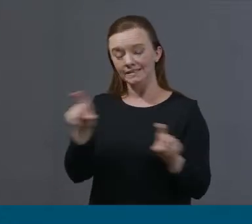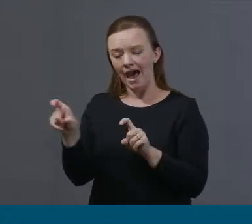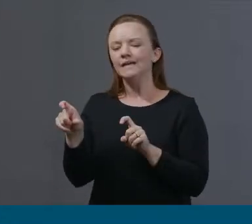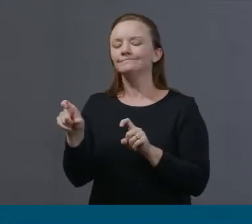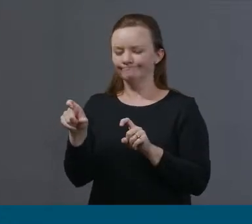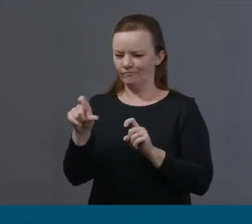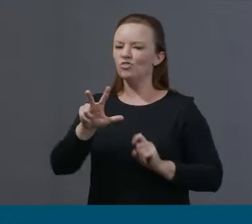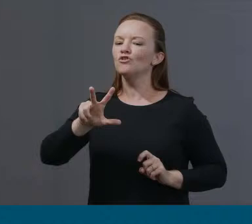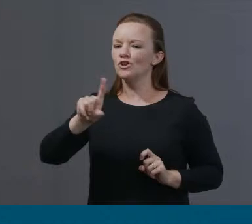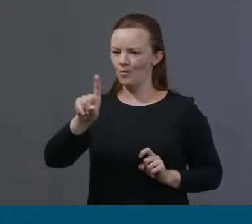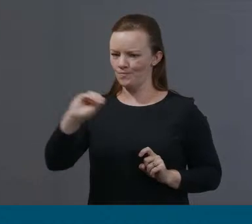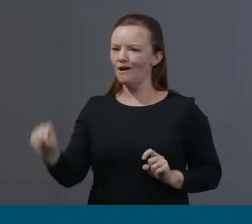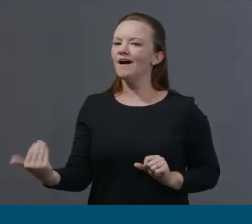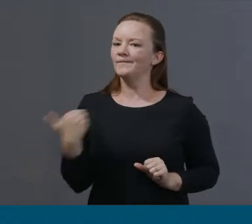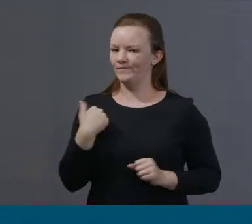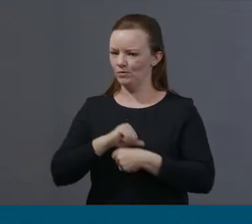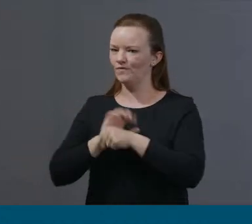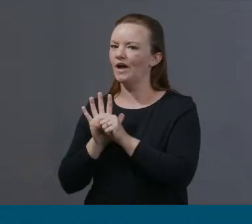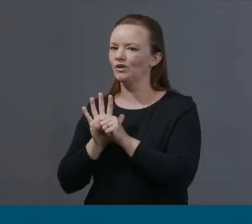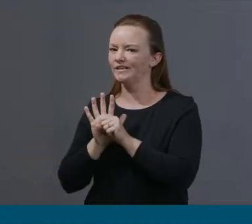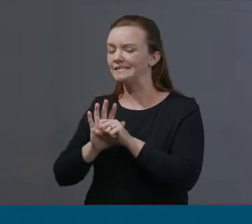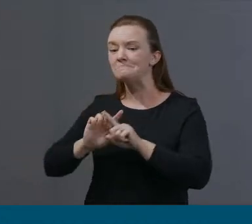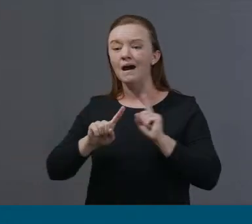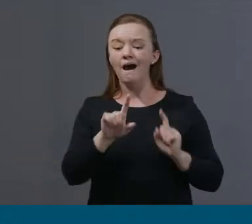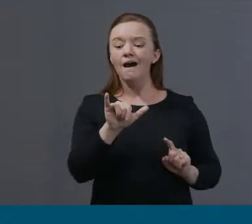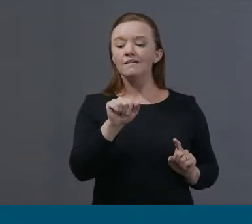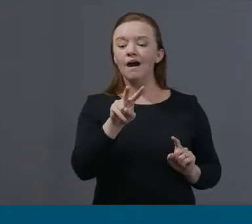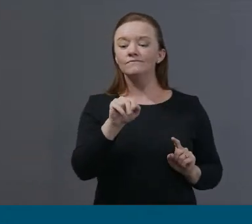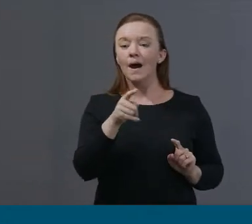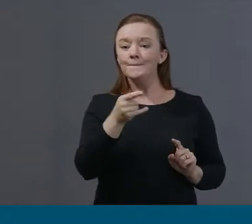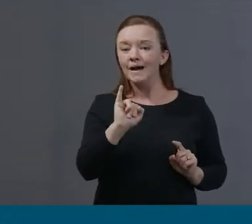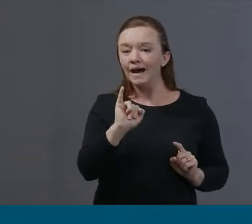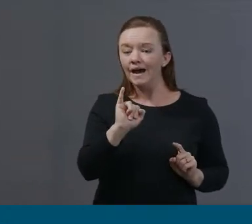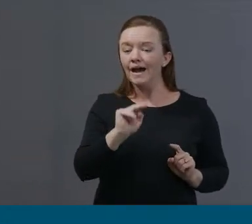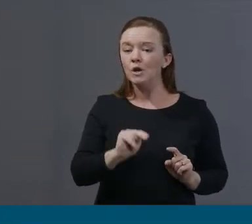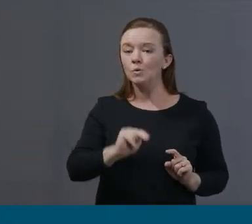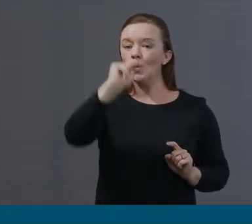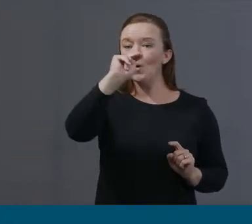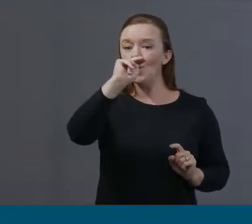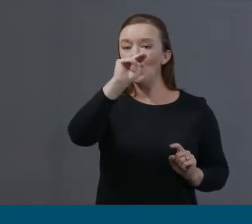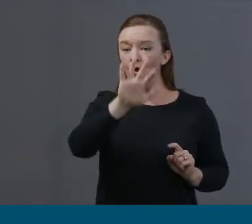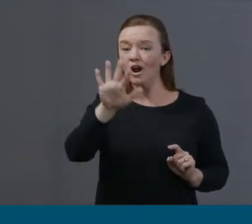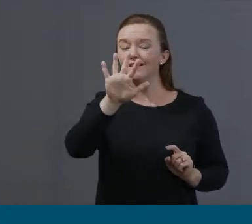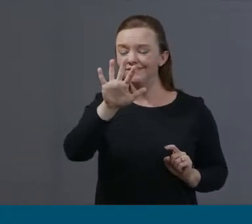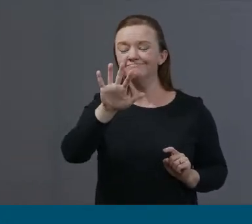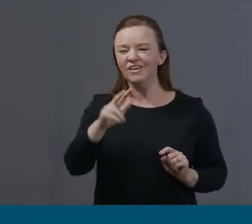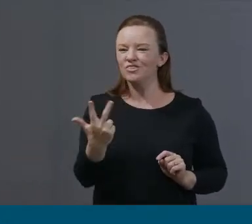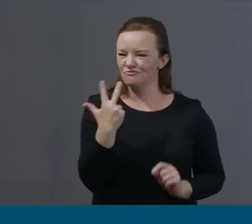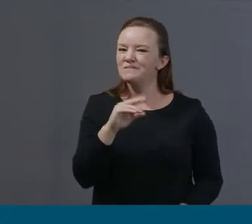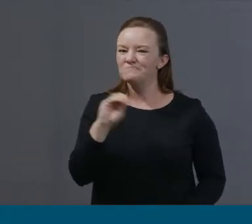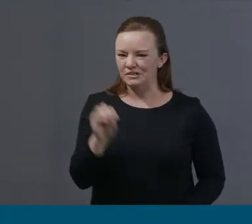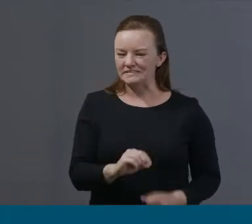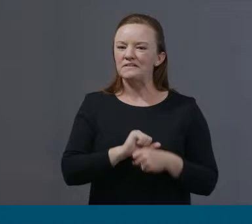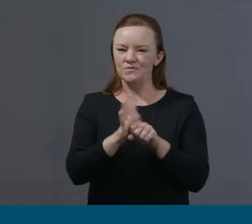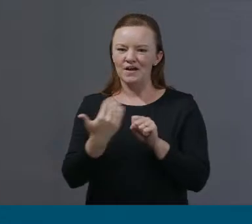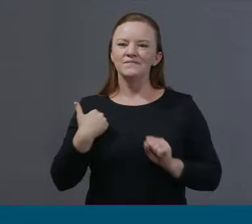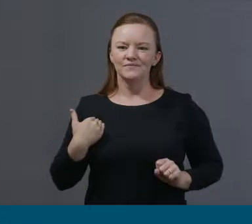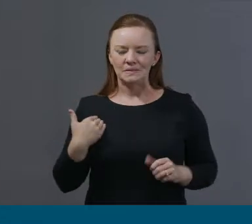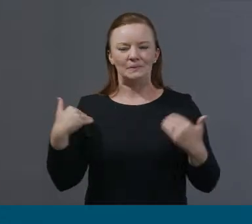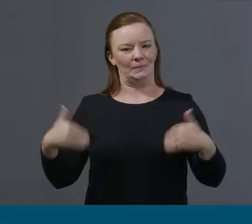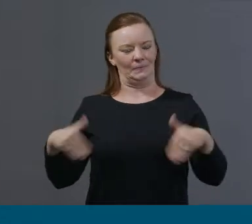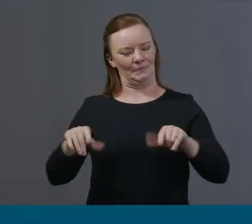3% positivity rate in Yavapai, where Prescott is. So we've got a big